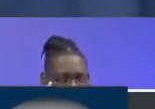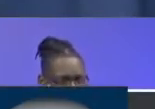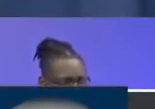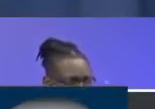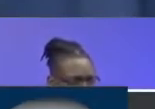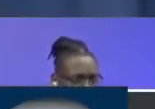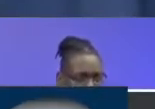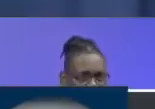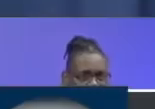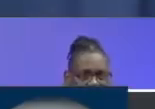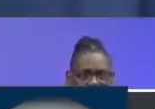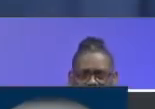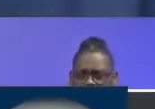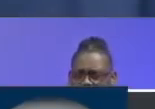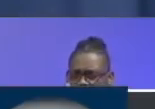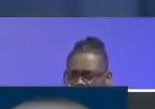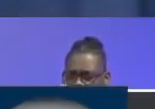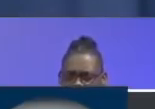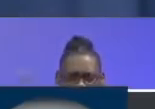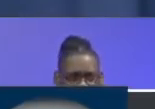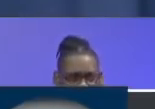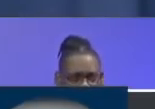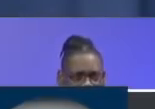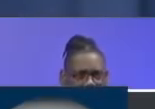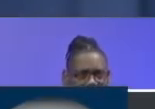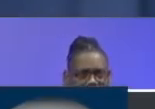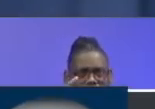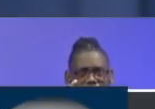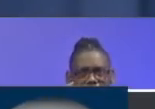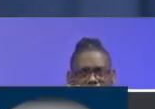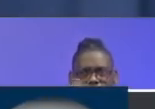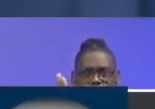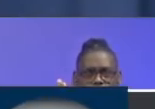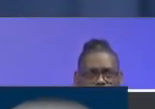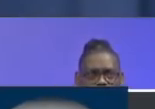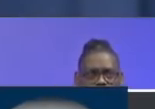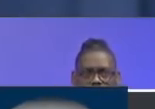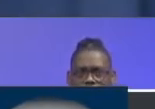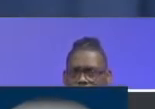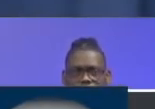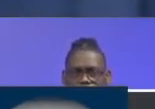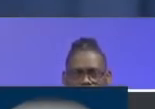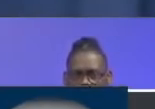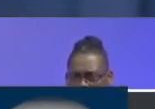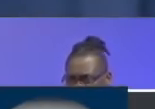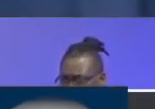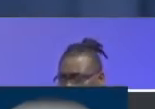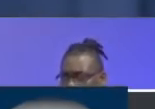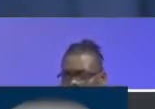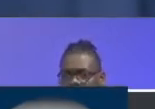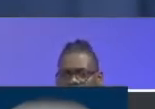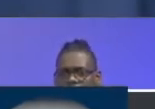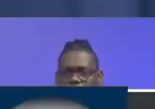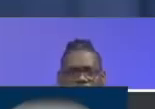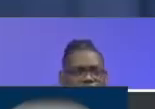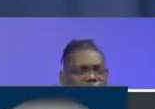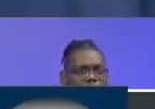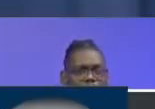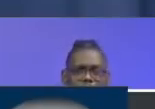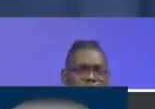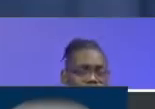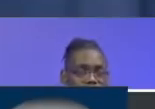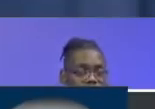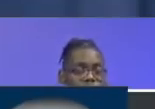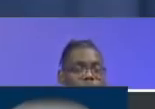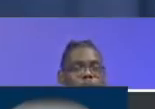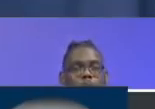intensive care unit are not fully vaccinated, both in the accident and emergency departments and across our